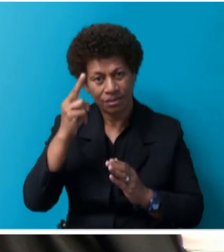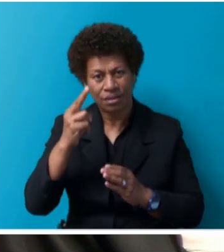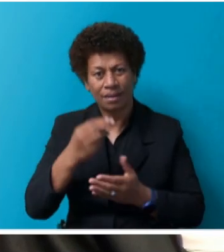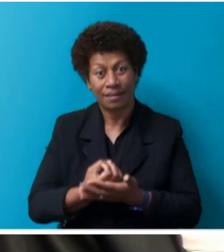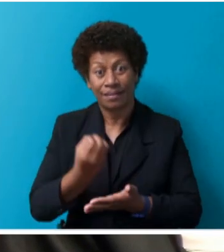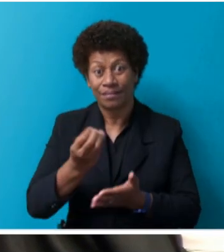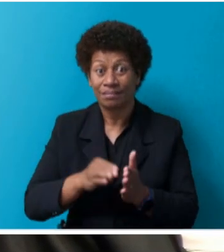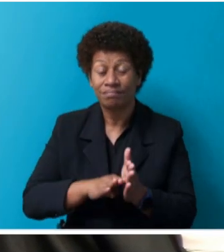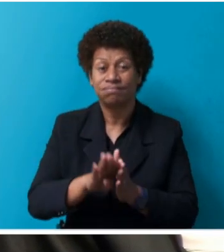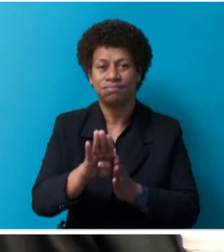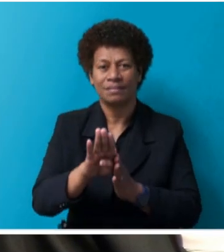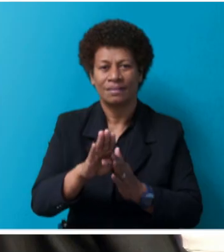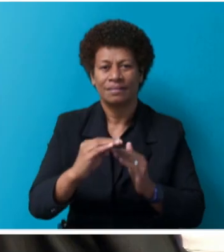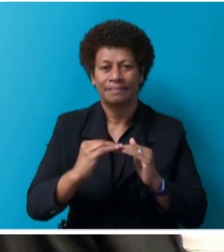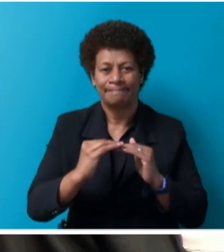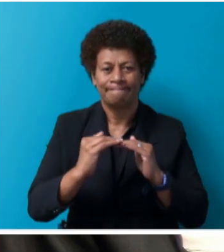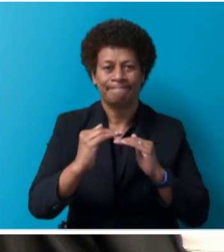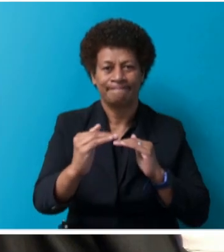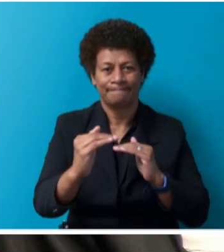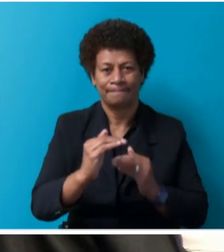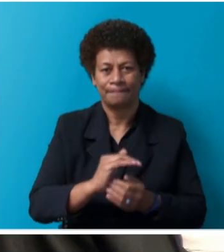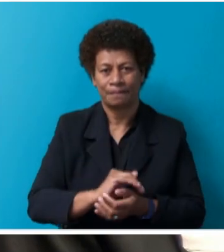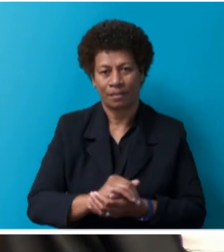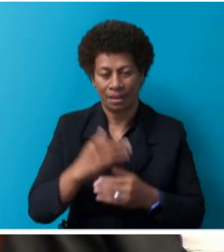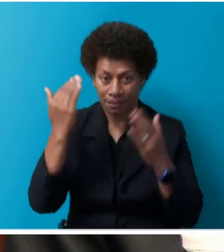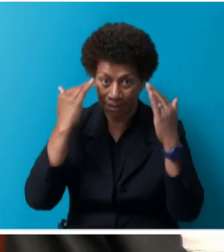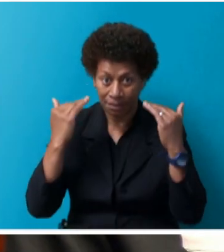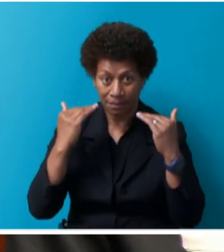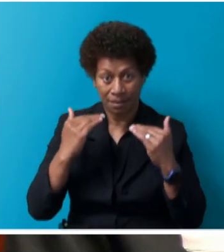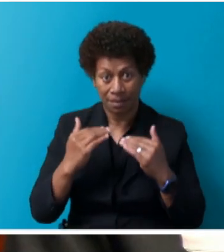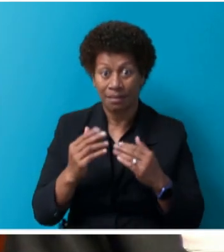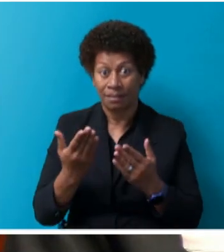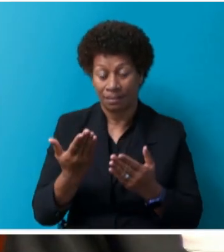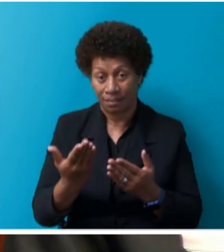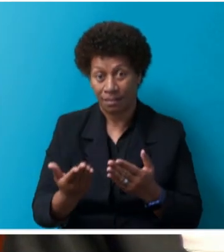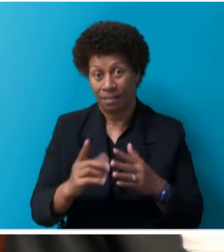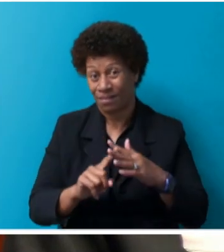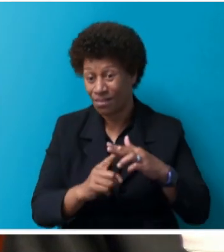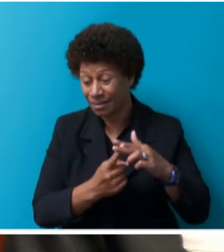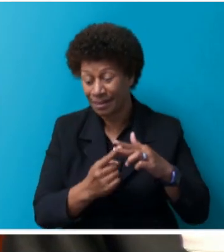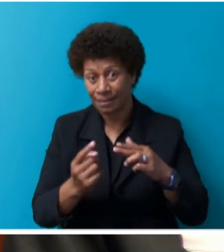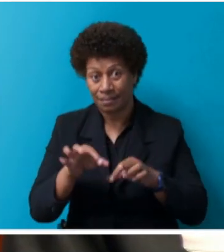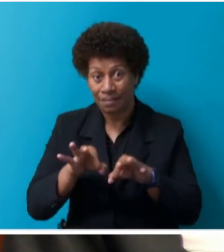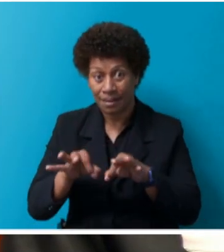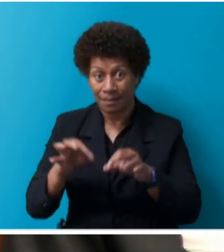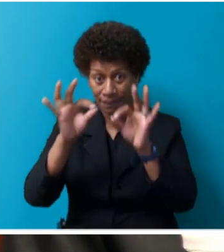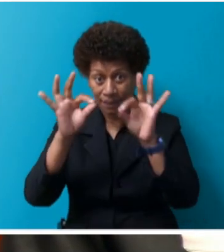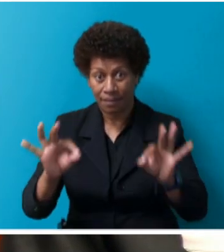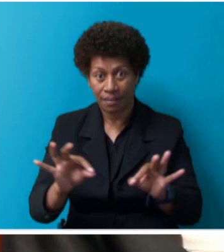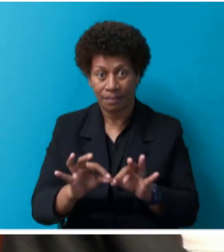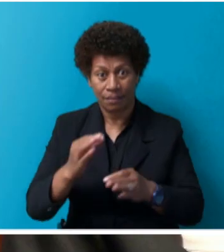long-term resilience. Mr. Speaker, in this context, the plan's strategic framework focuses on 4 key